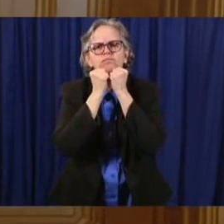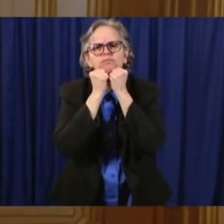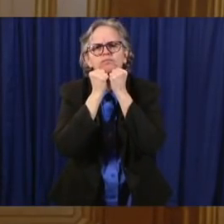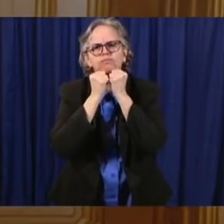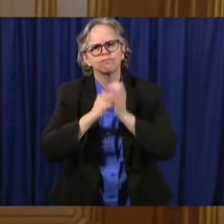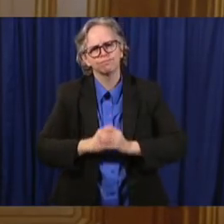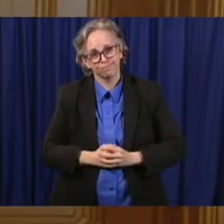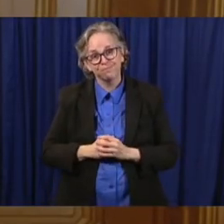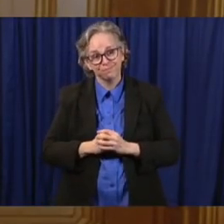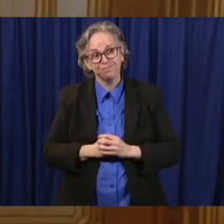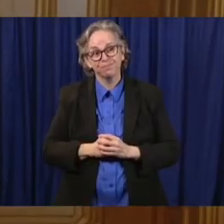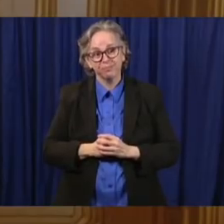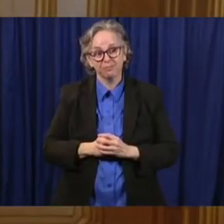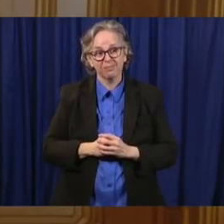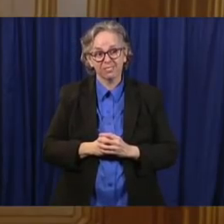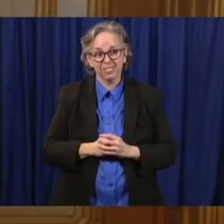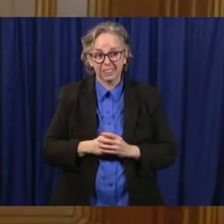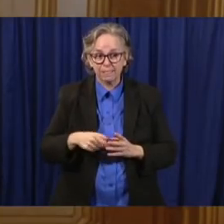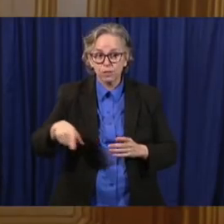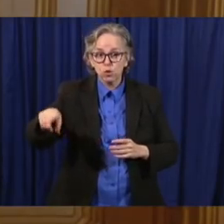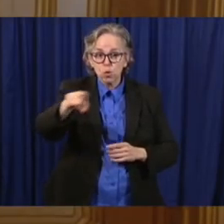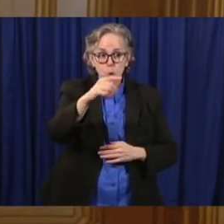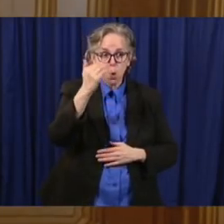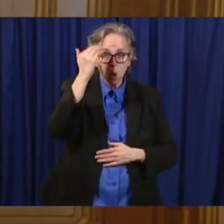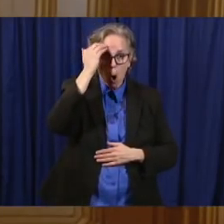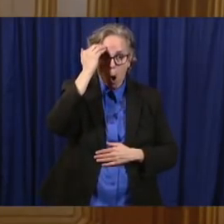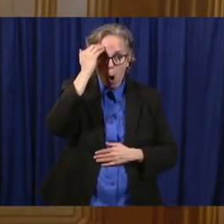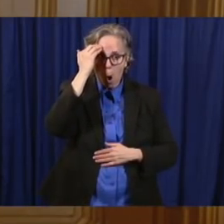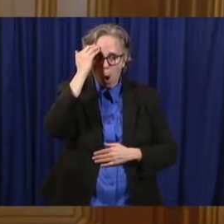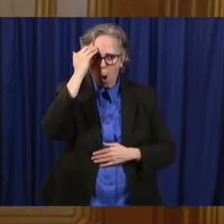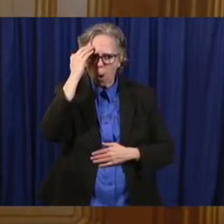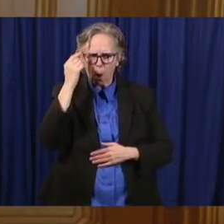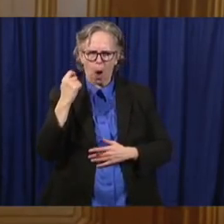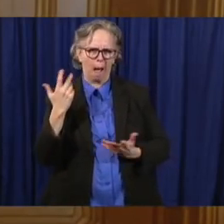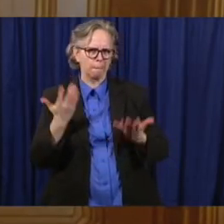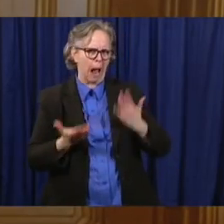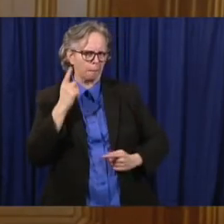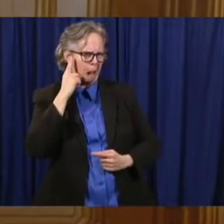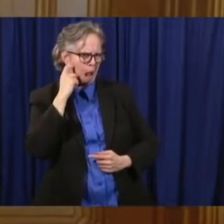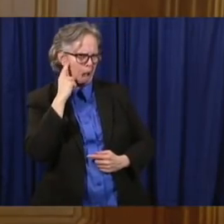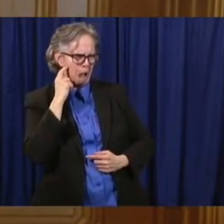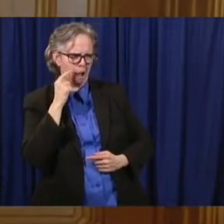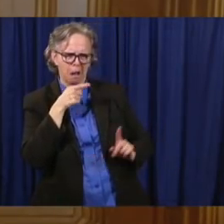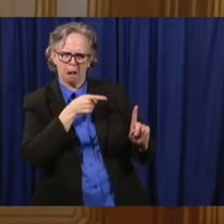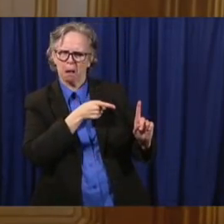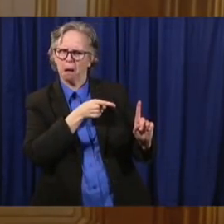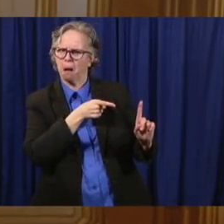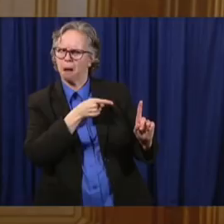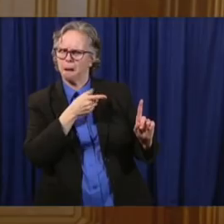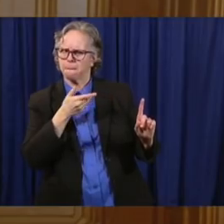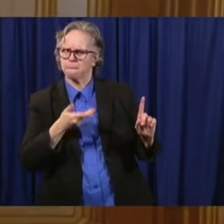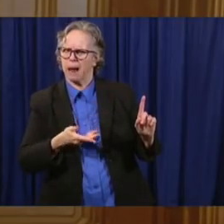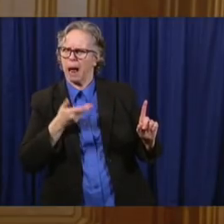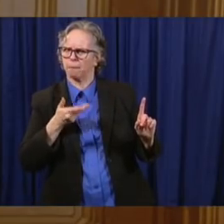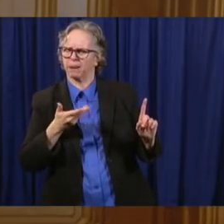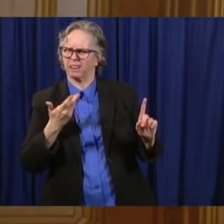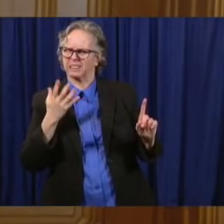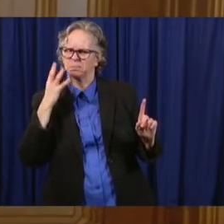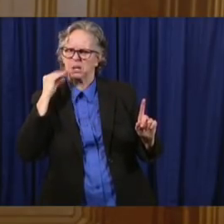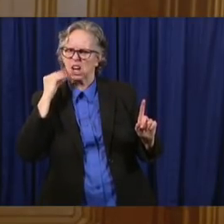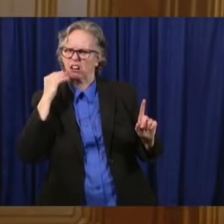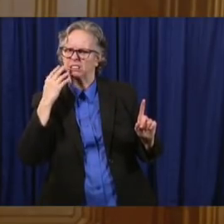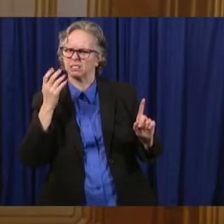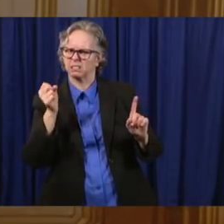that if we know or have any information about a child who is being abused, that we report that. This is